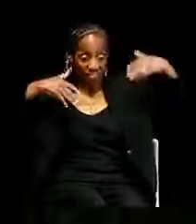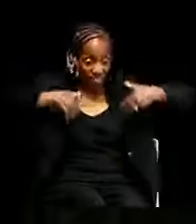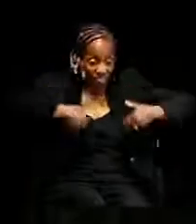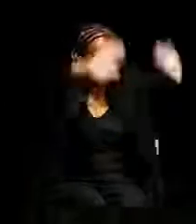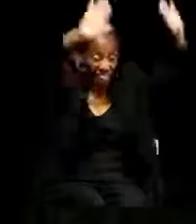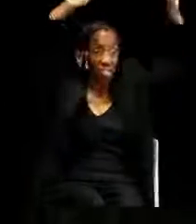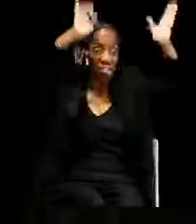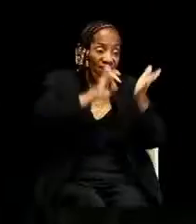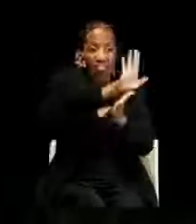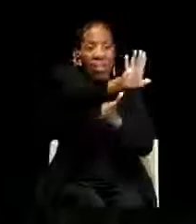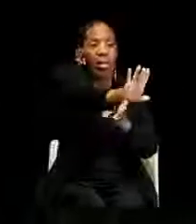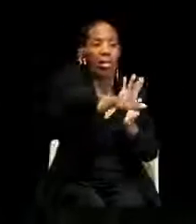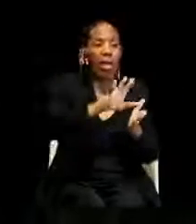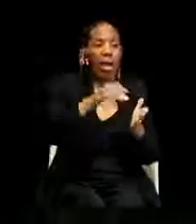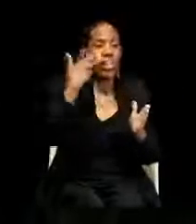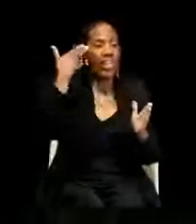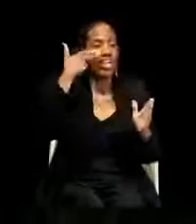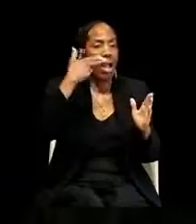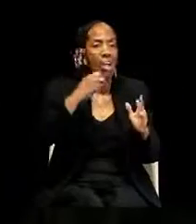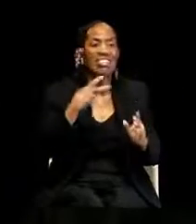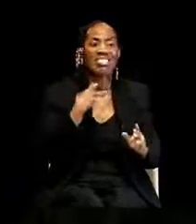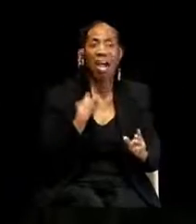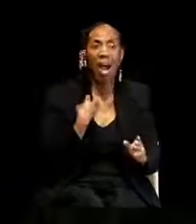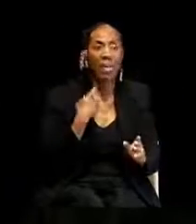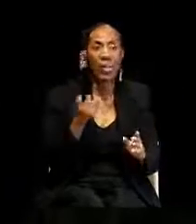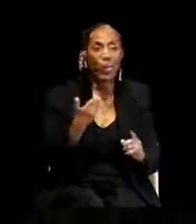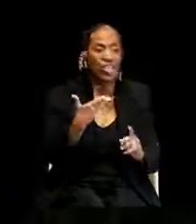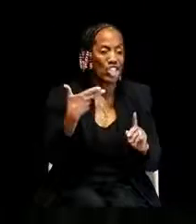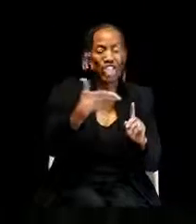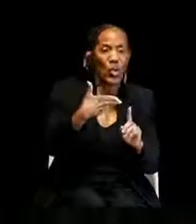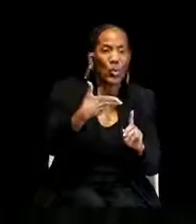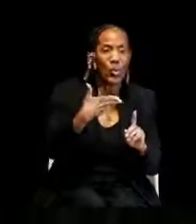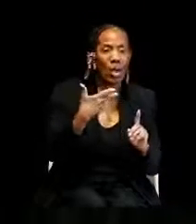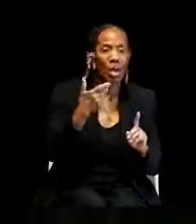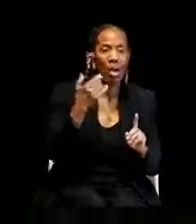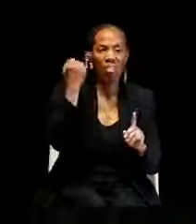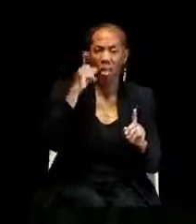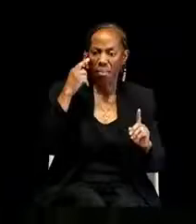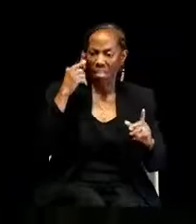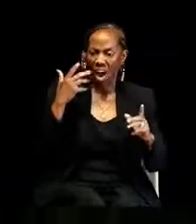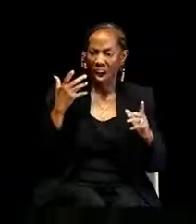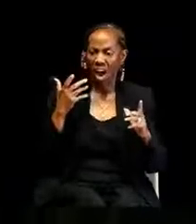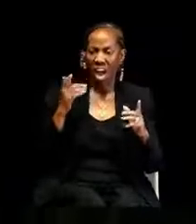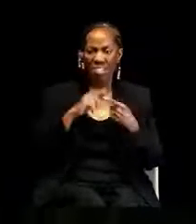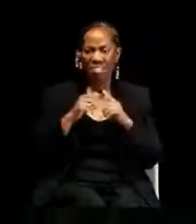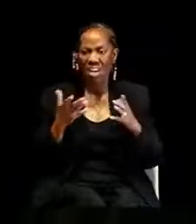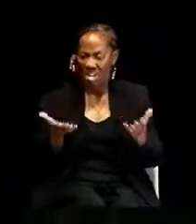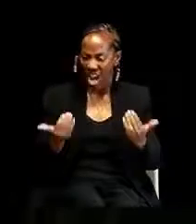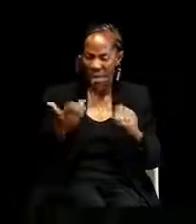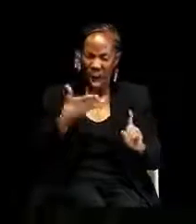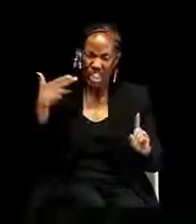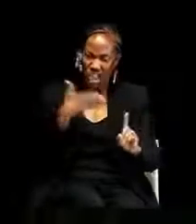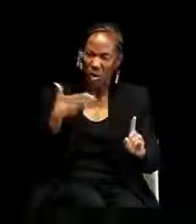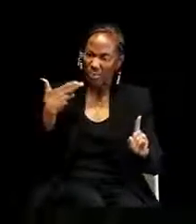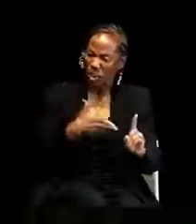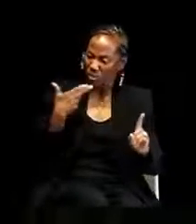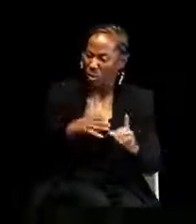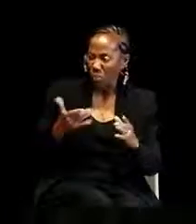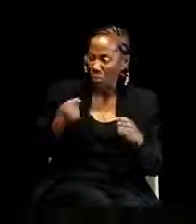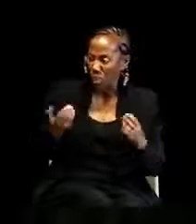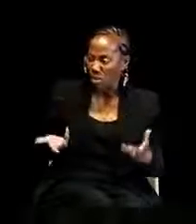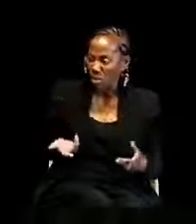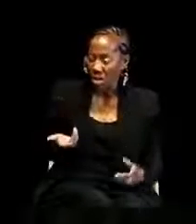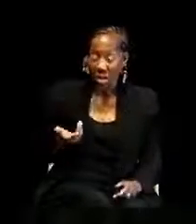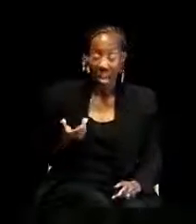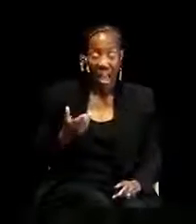finna die, the gun gets stuck. And so the rebel is like, and his friends are like, come on, what are you doing?